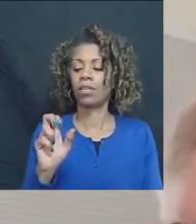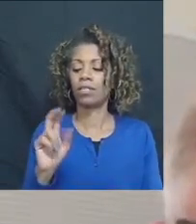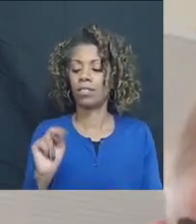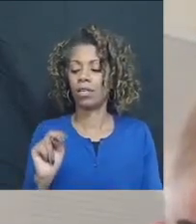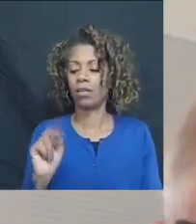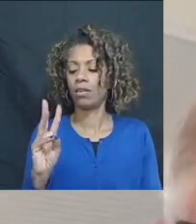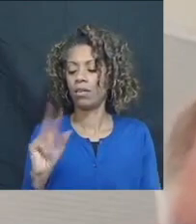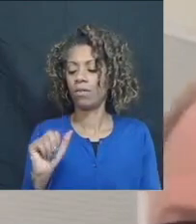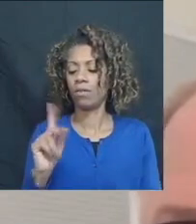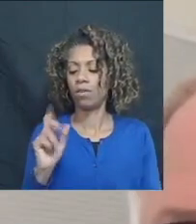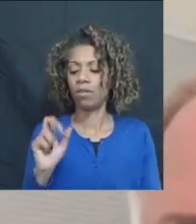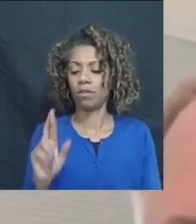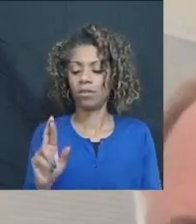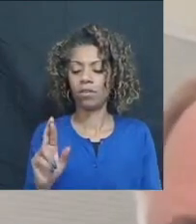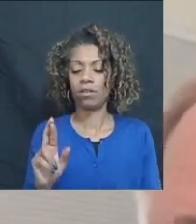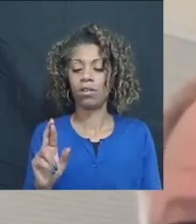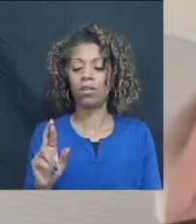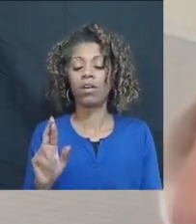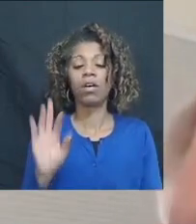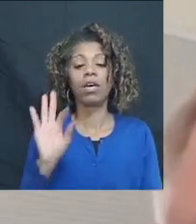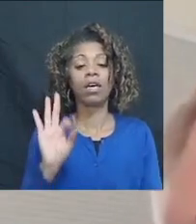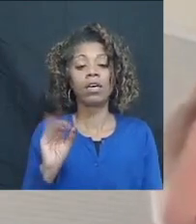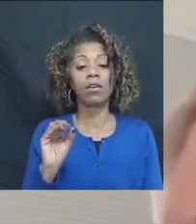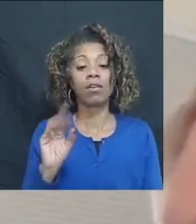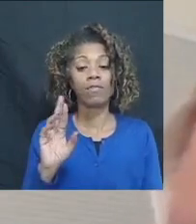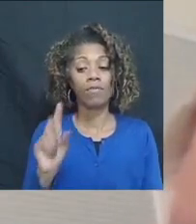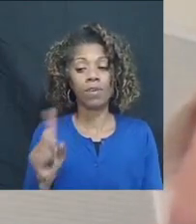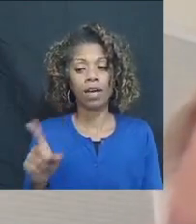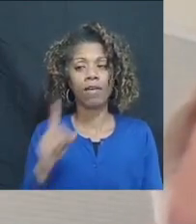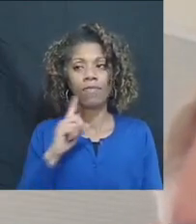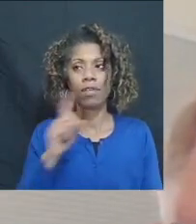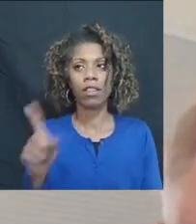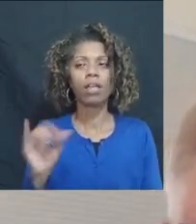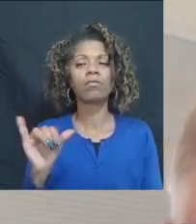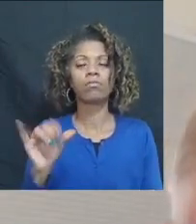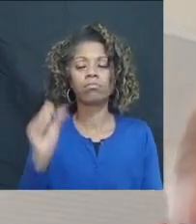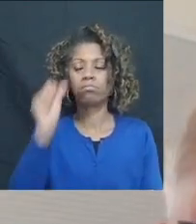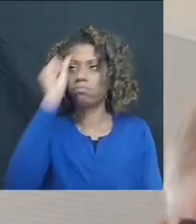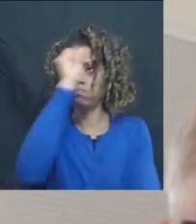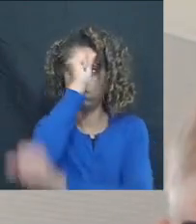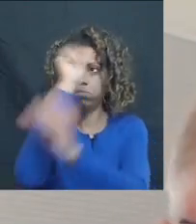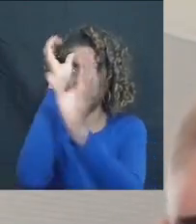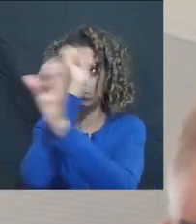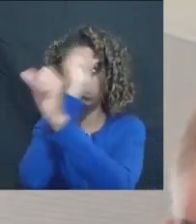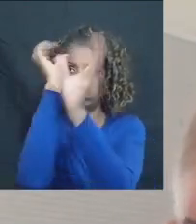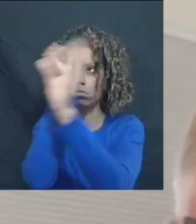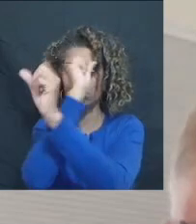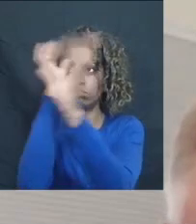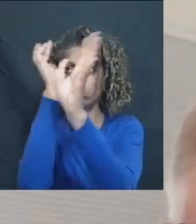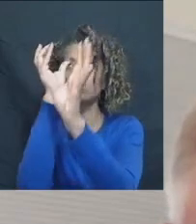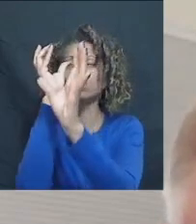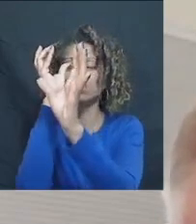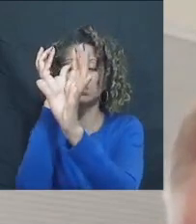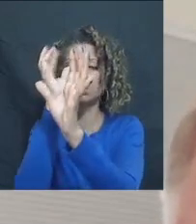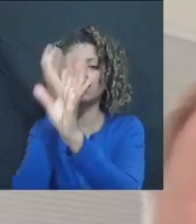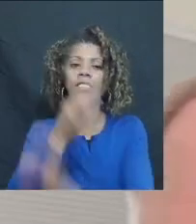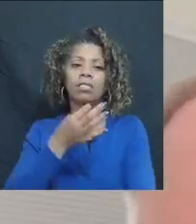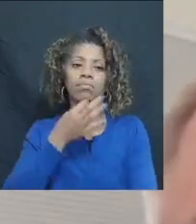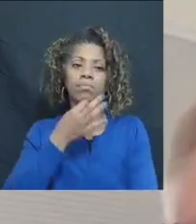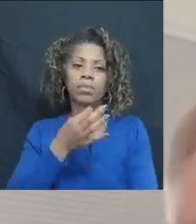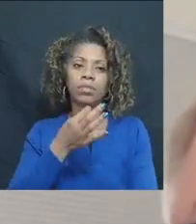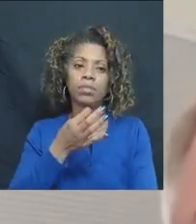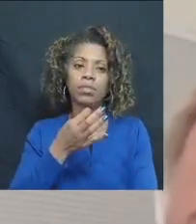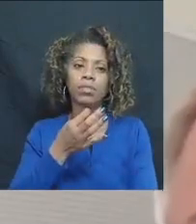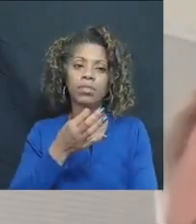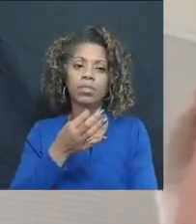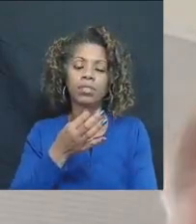visionary, has found ways to tap into their assets at a time of great need, so that they can spend more now as